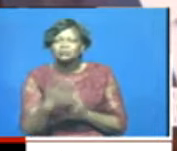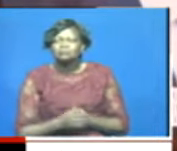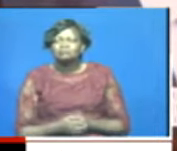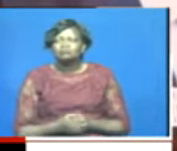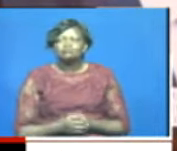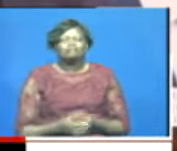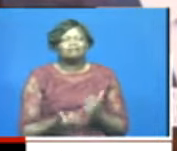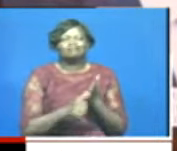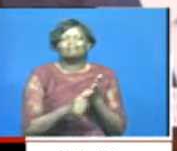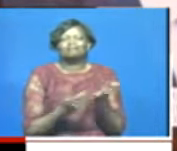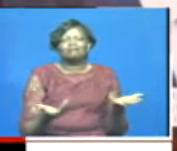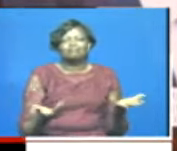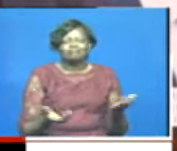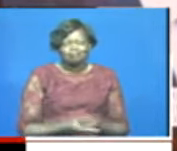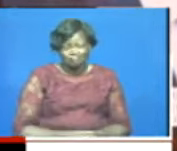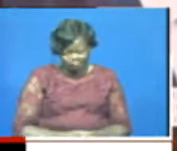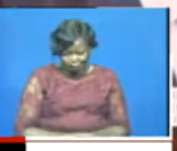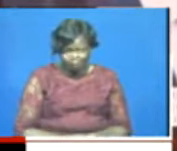problem